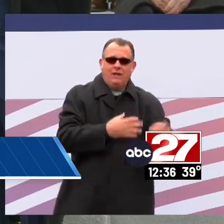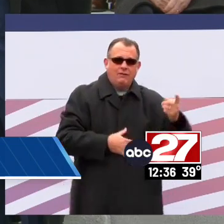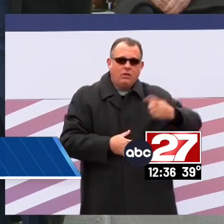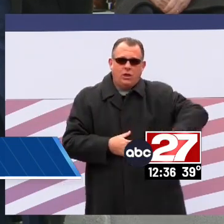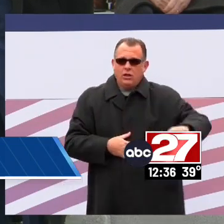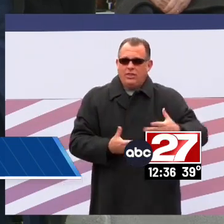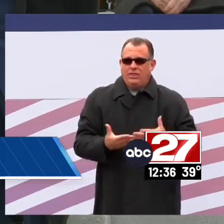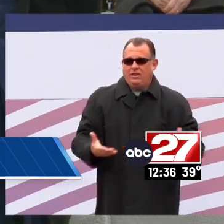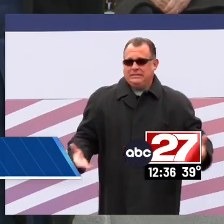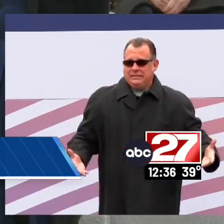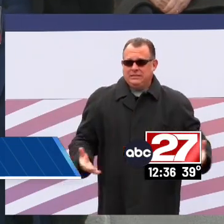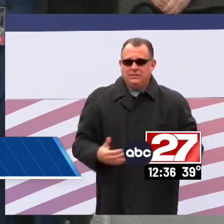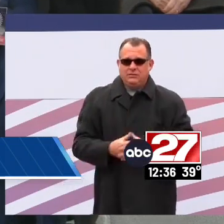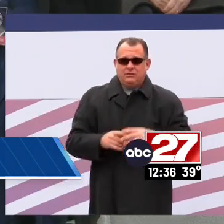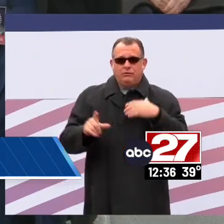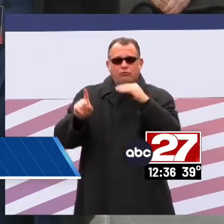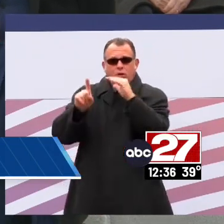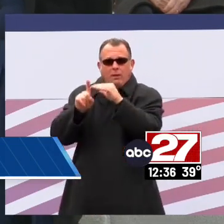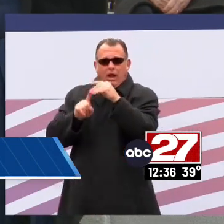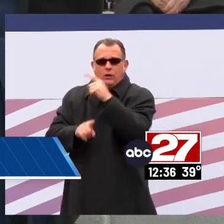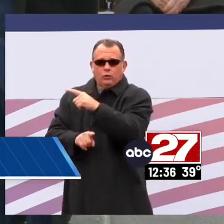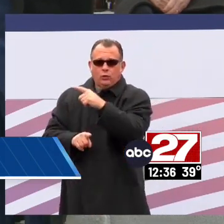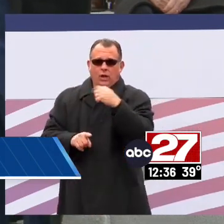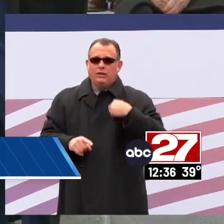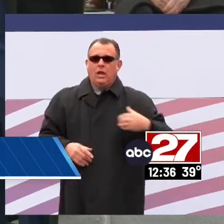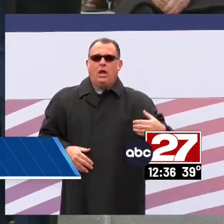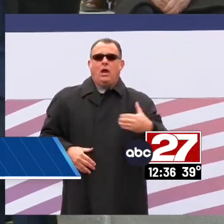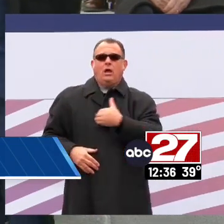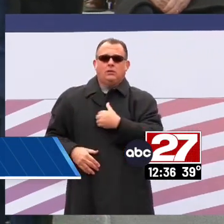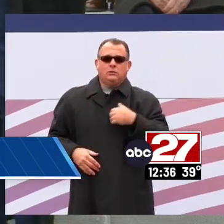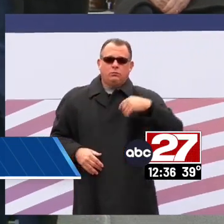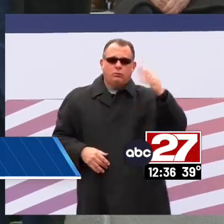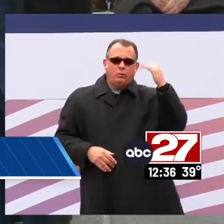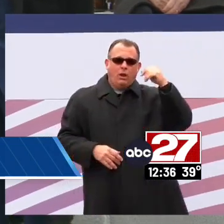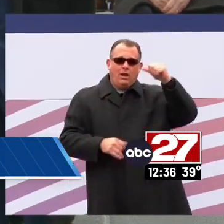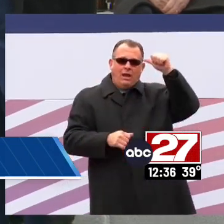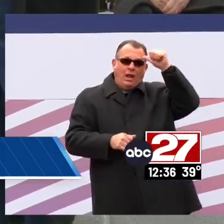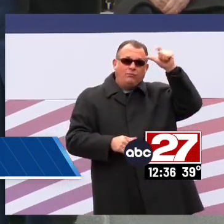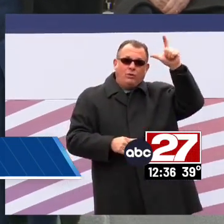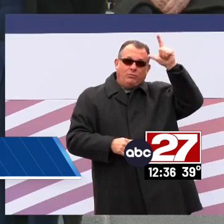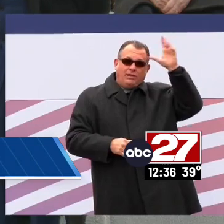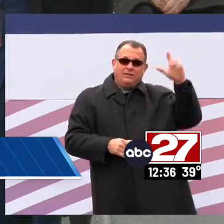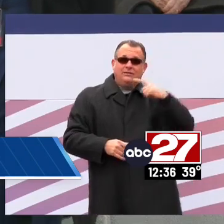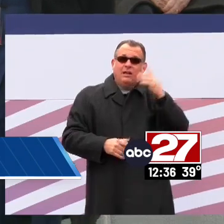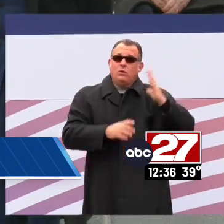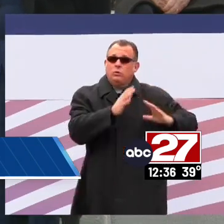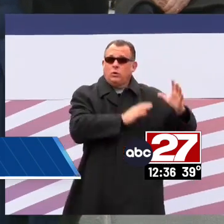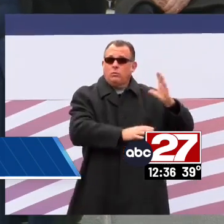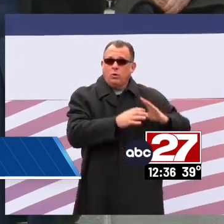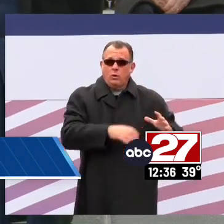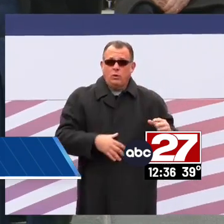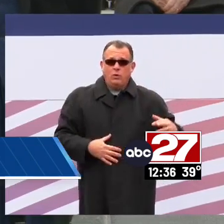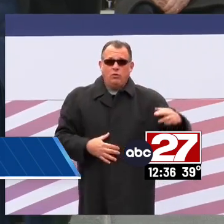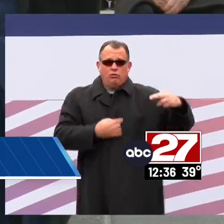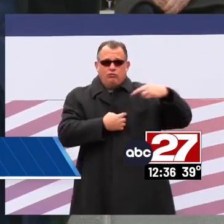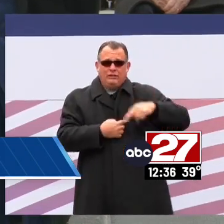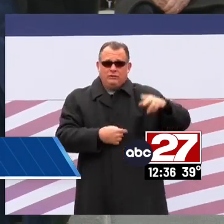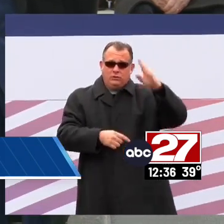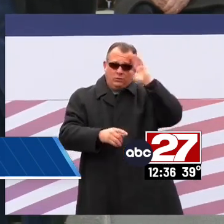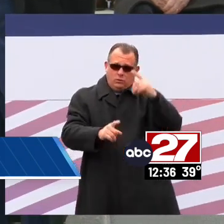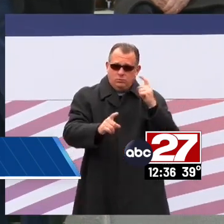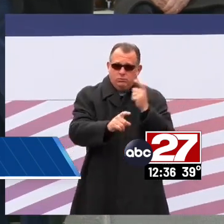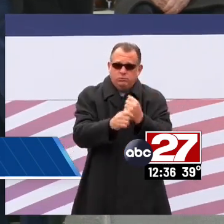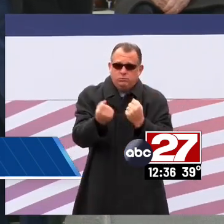Remind him and us in the immortal words of Abraham Lincoln that religious devotion is not about having God on